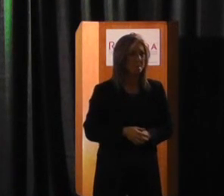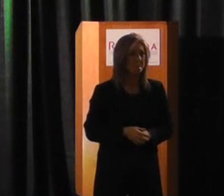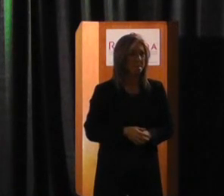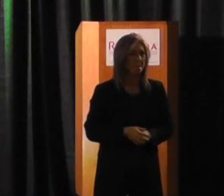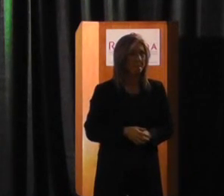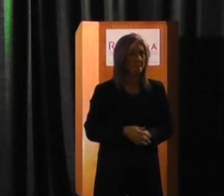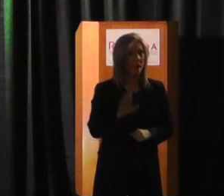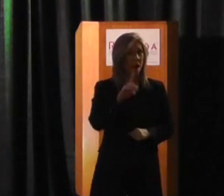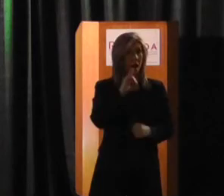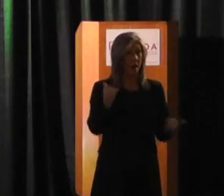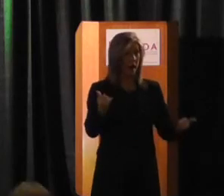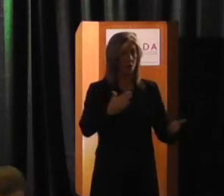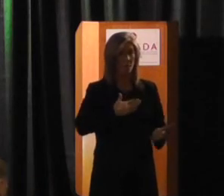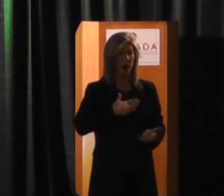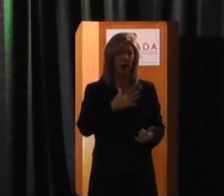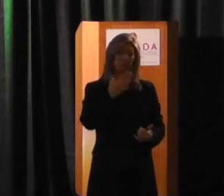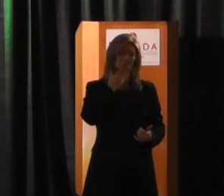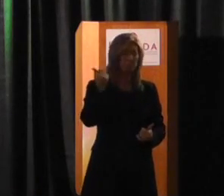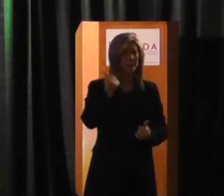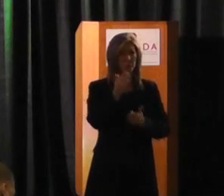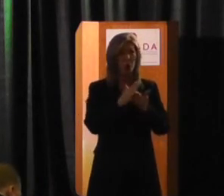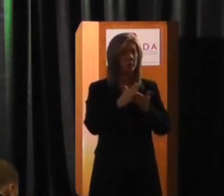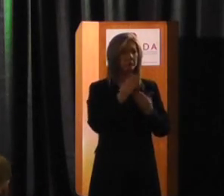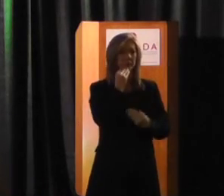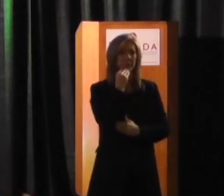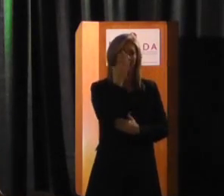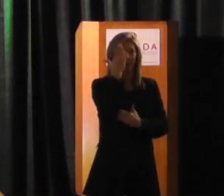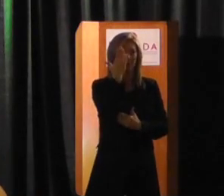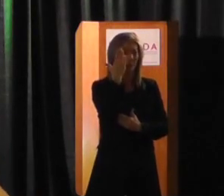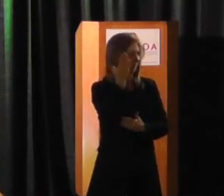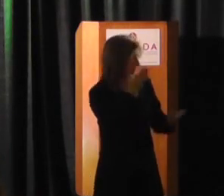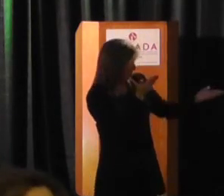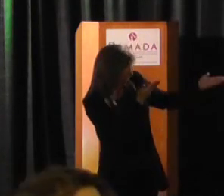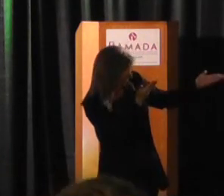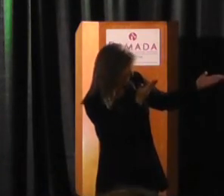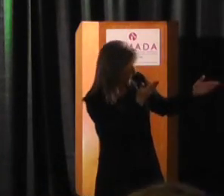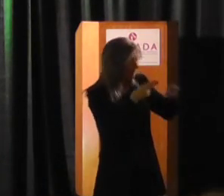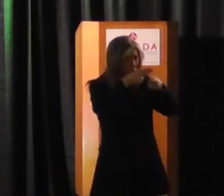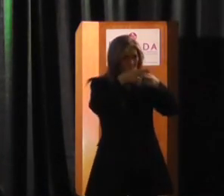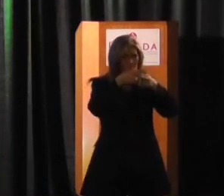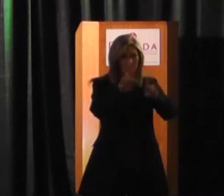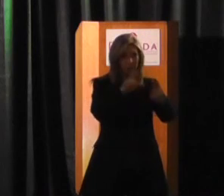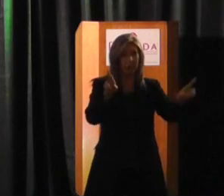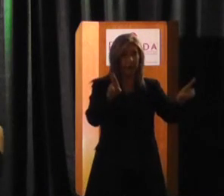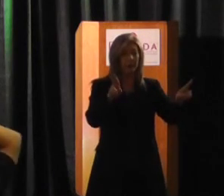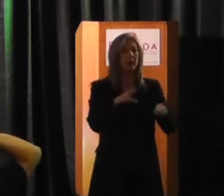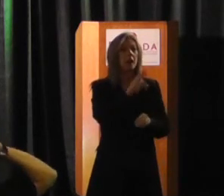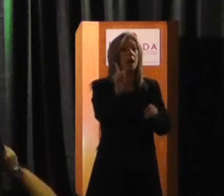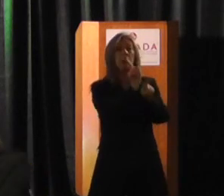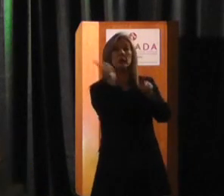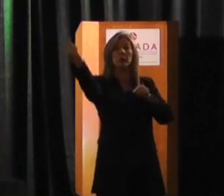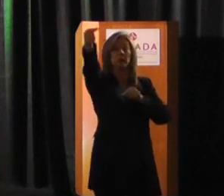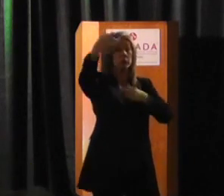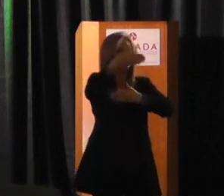And now my favorite part of the day. Lunch is soon to be served right at the back of the, and the court yard room is